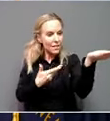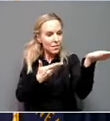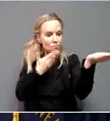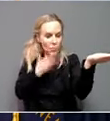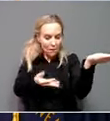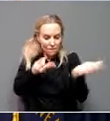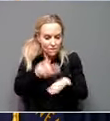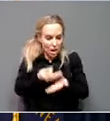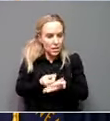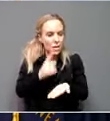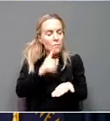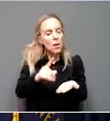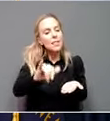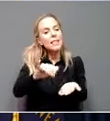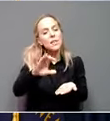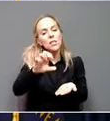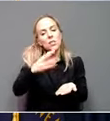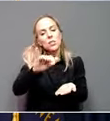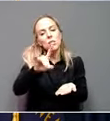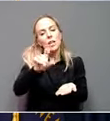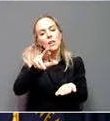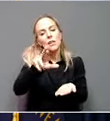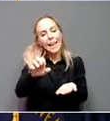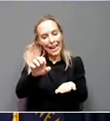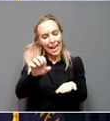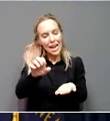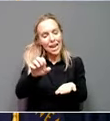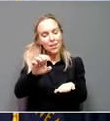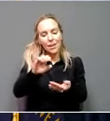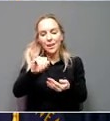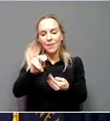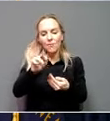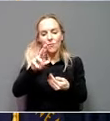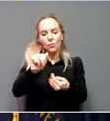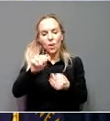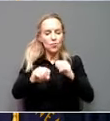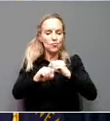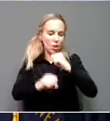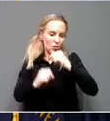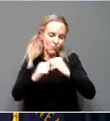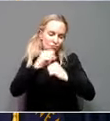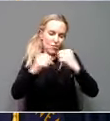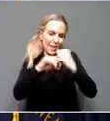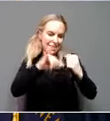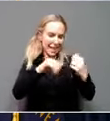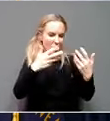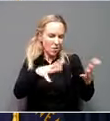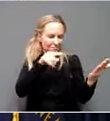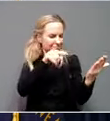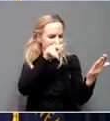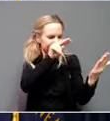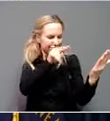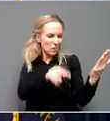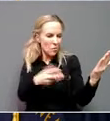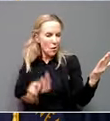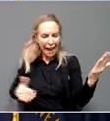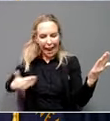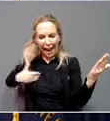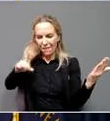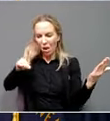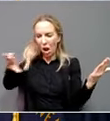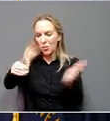child care infrastructure is a real challenge that takes time. I mean, we already have hundreds of millions of dollars in federal